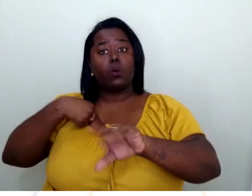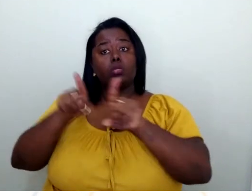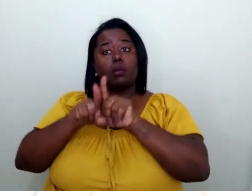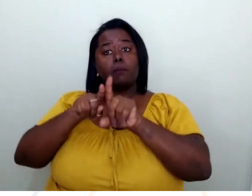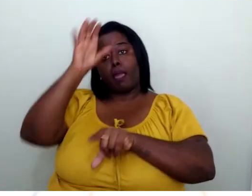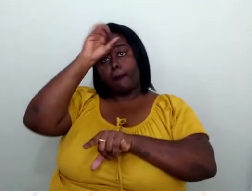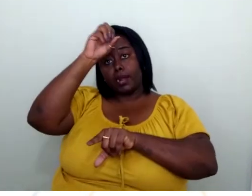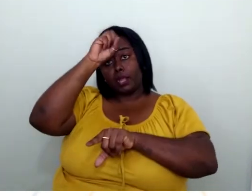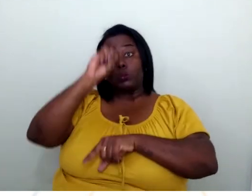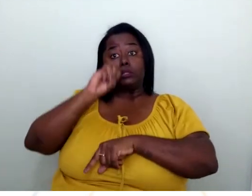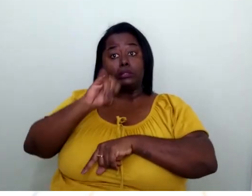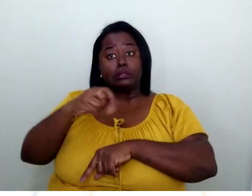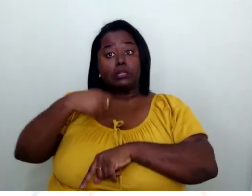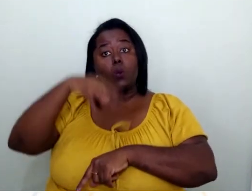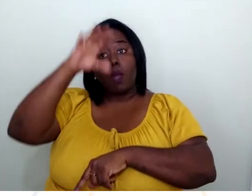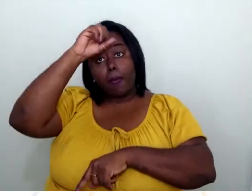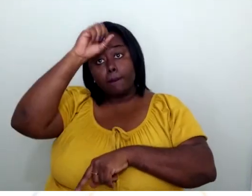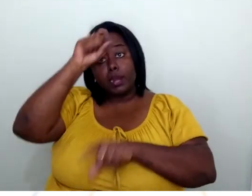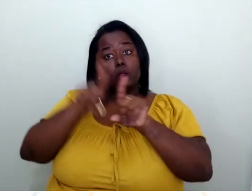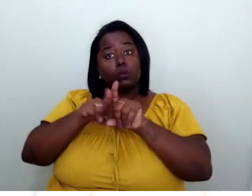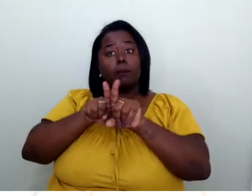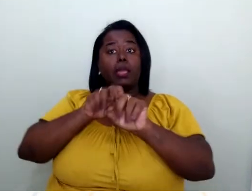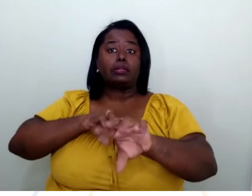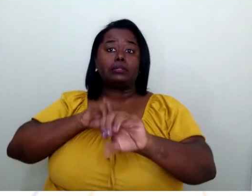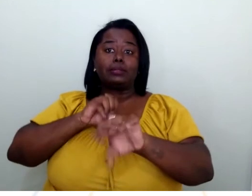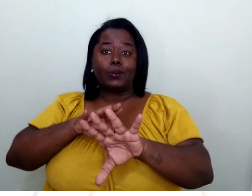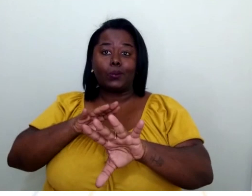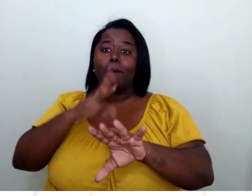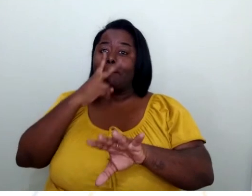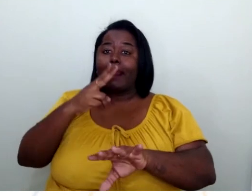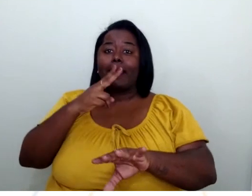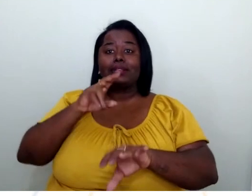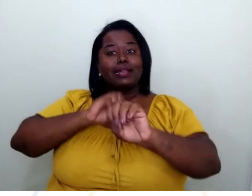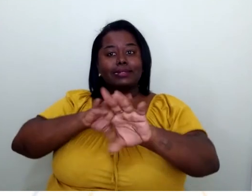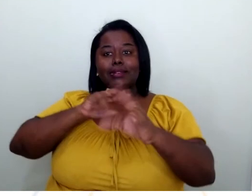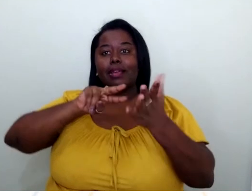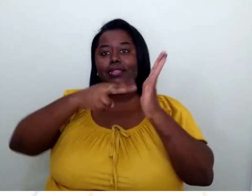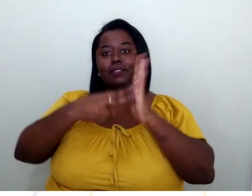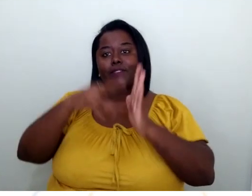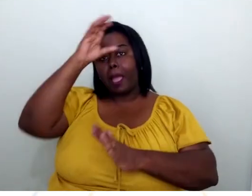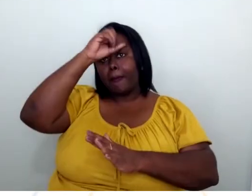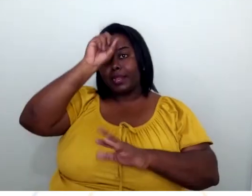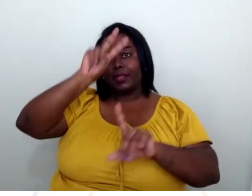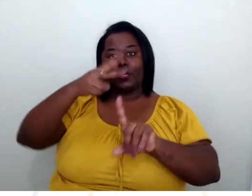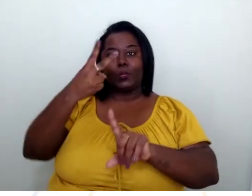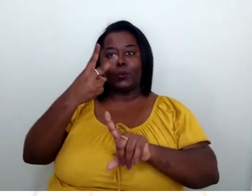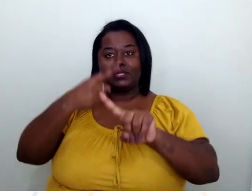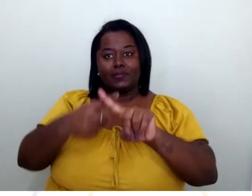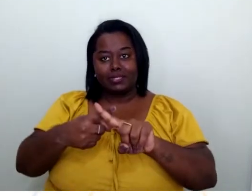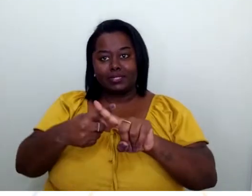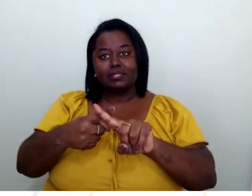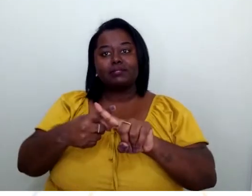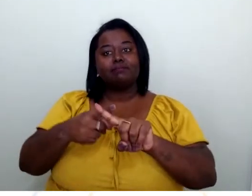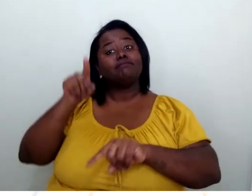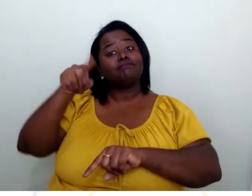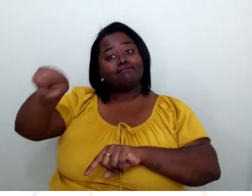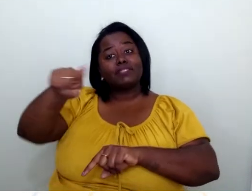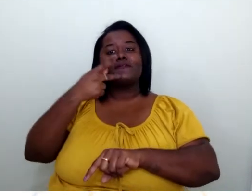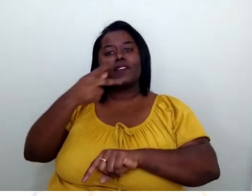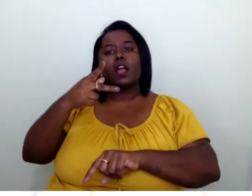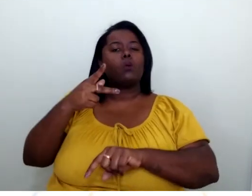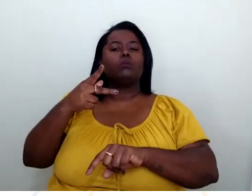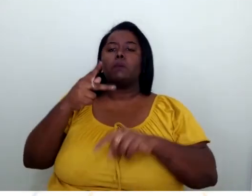Back to the leadership, the direction that you as the teacher, you are the captain of the ship. You've got to move it forward.